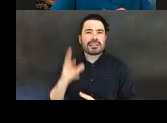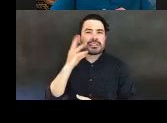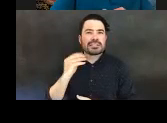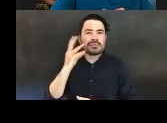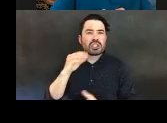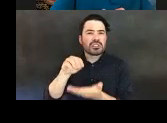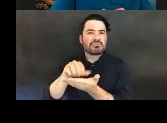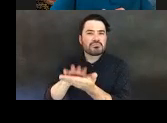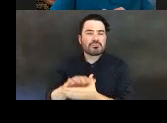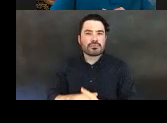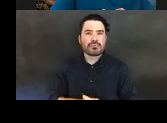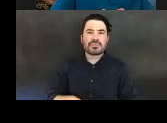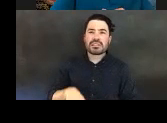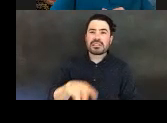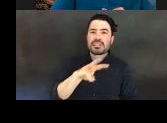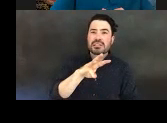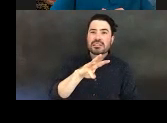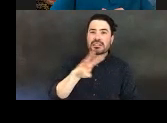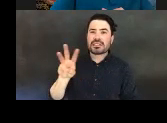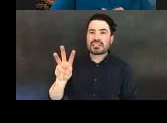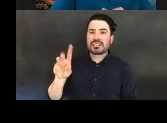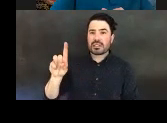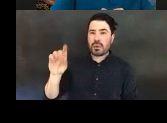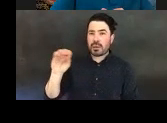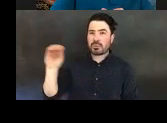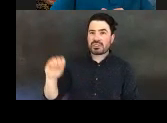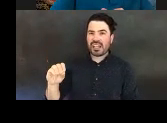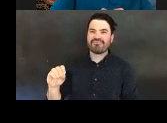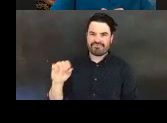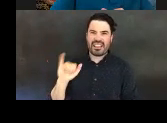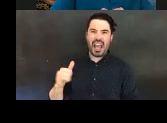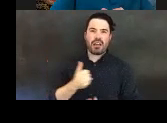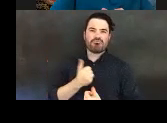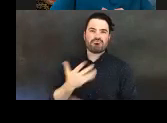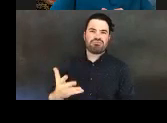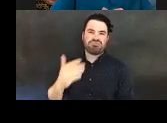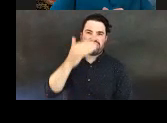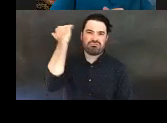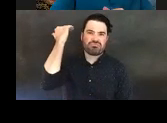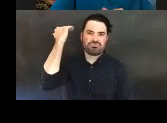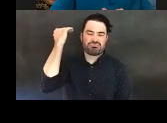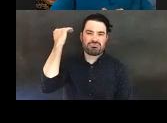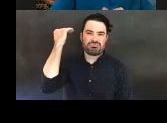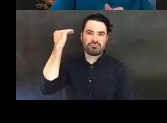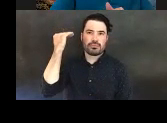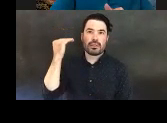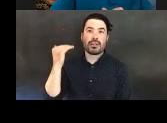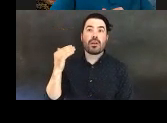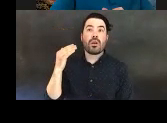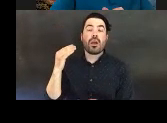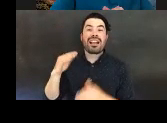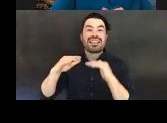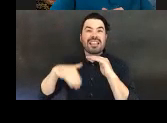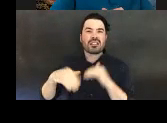about 61% of us were feeling burned out, and less than half of us felt valued